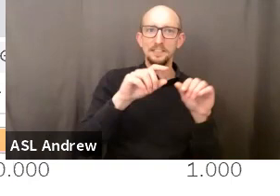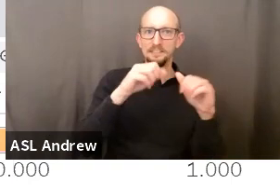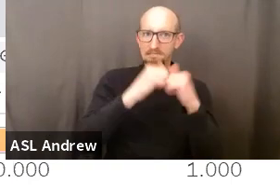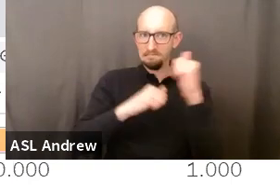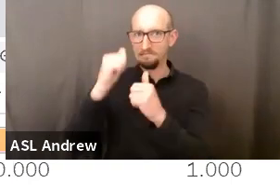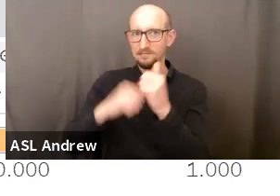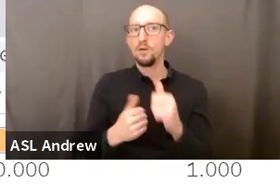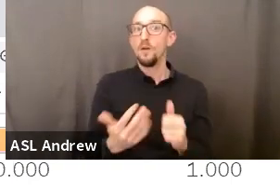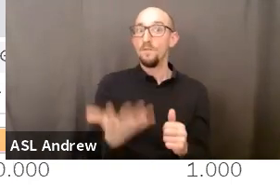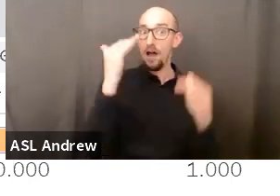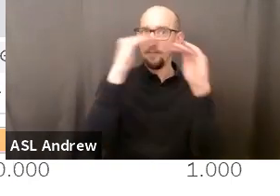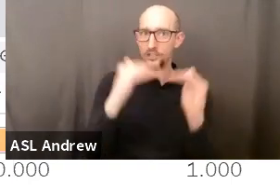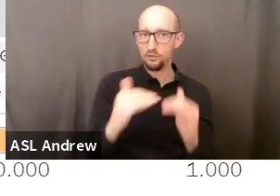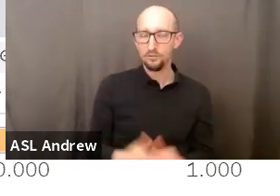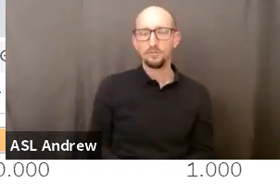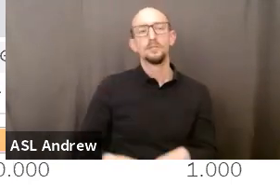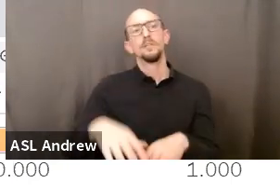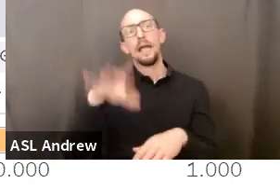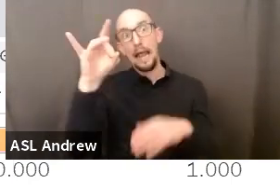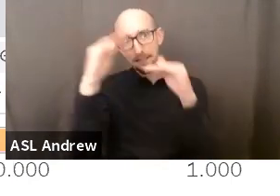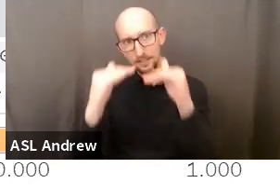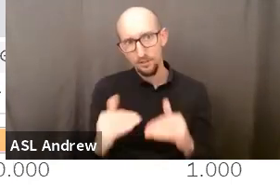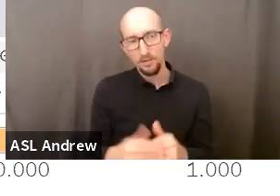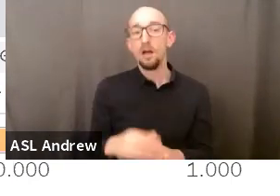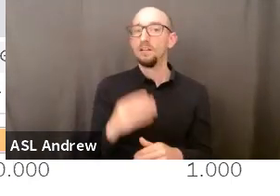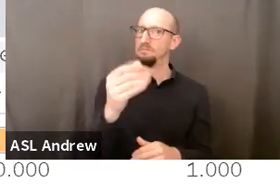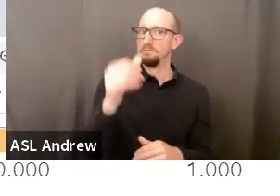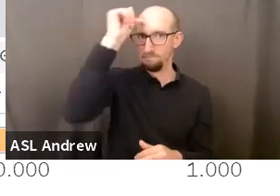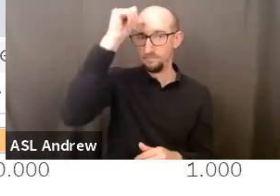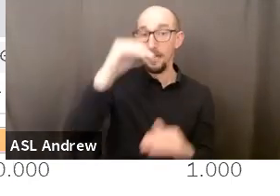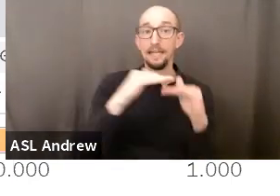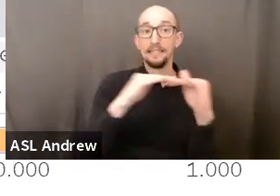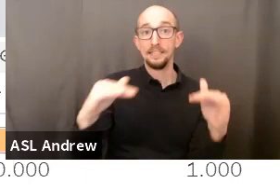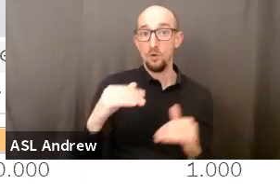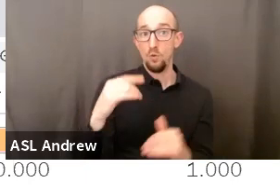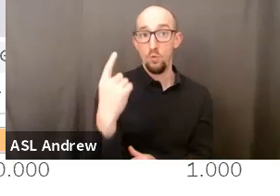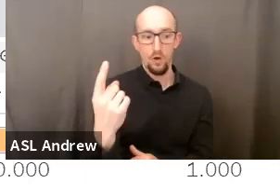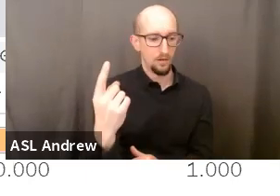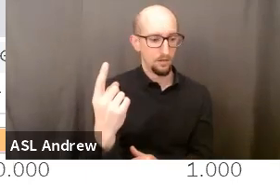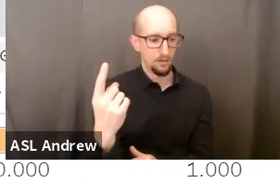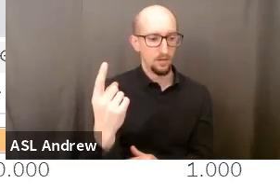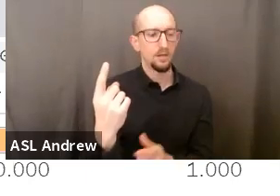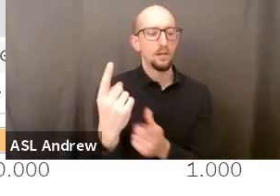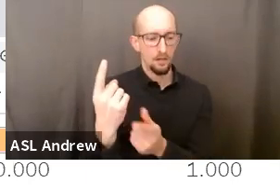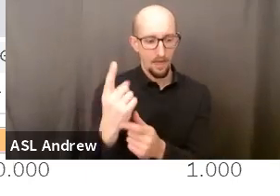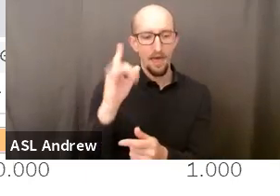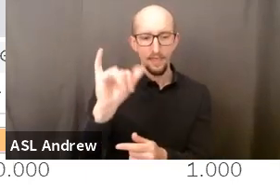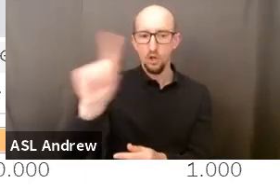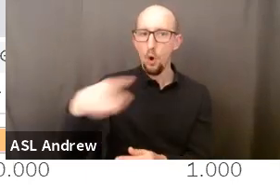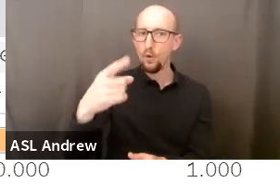is always the highest level of need. Thank you.